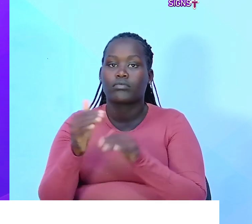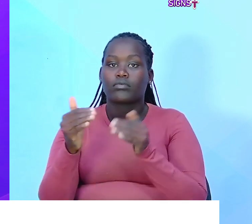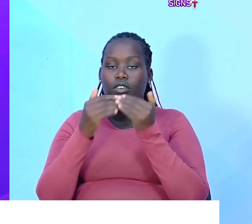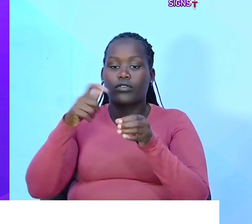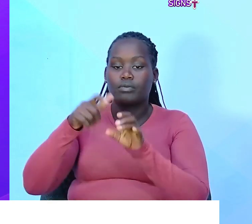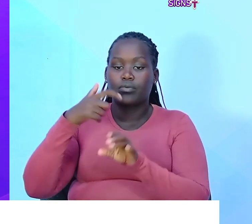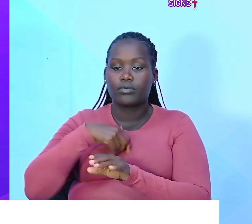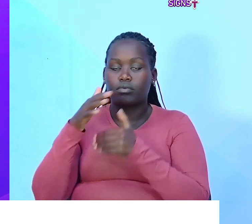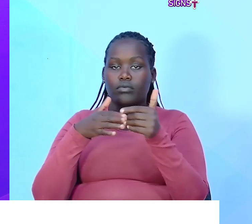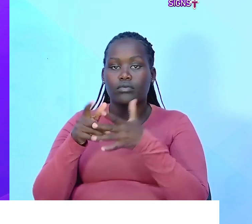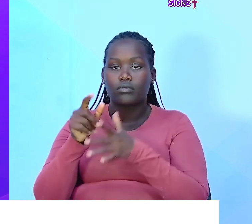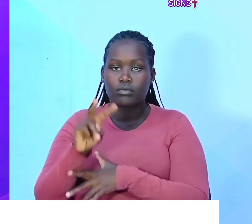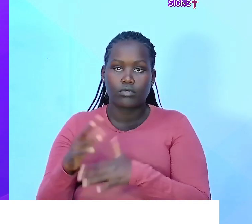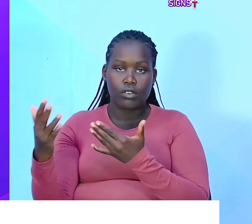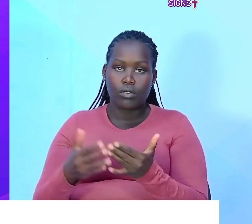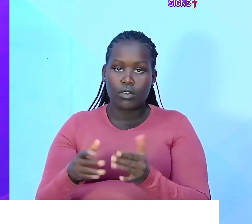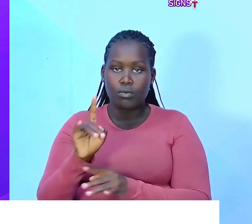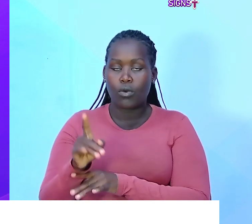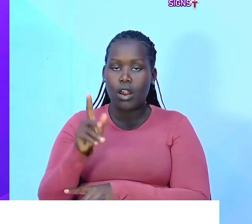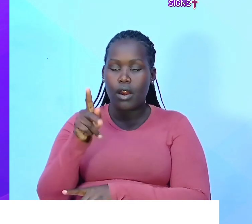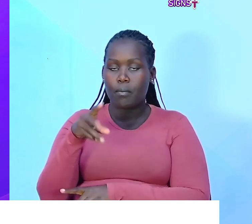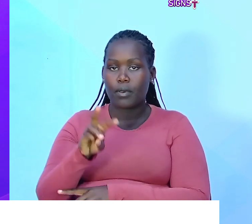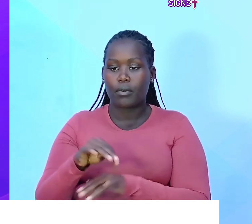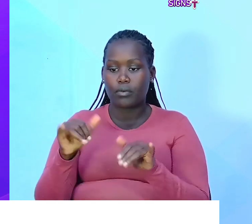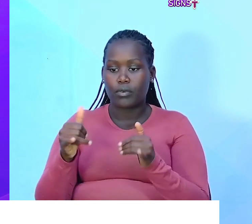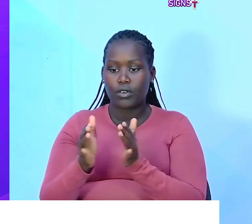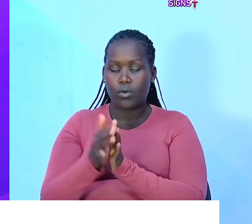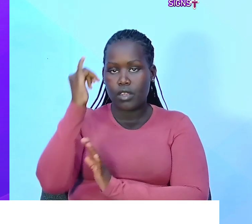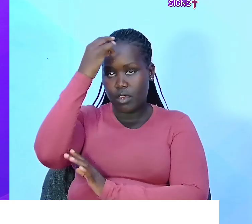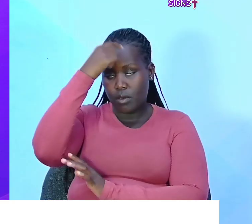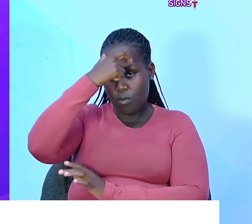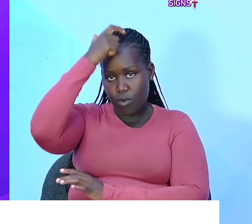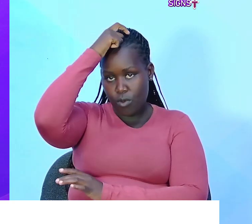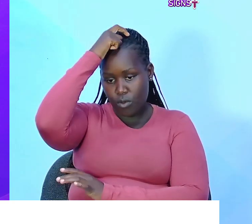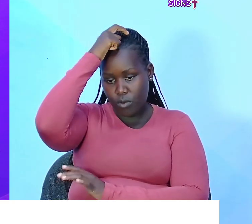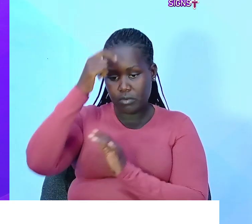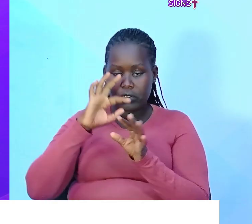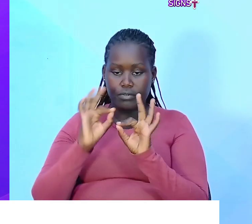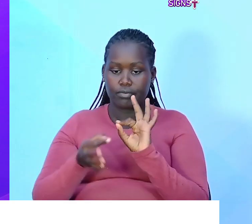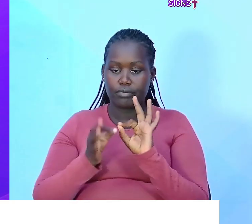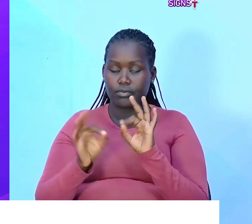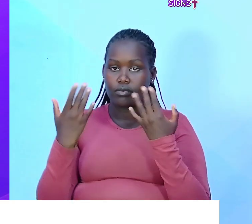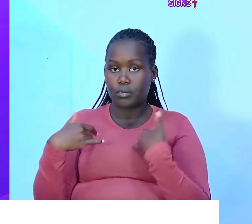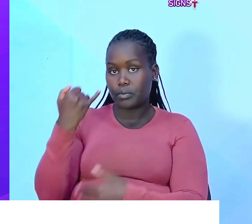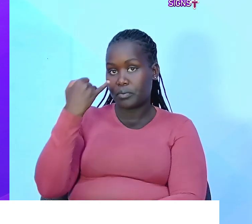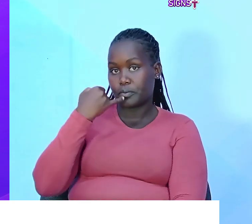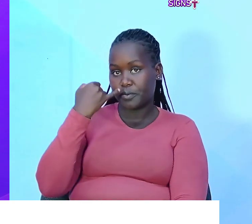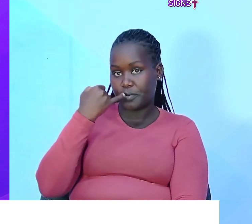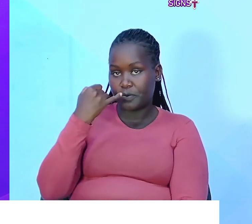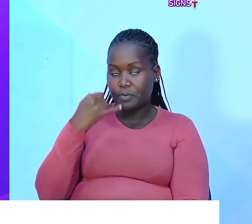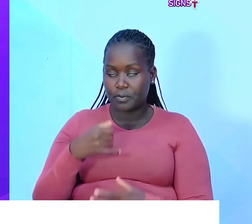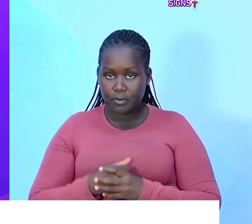for tuning in to Science TV. Welcome to the 1 p.m. news. My name is Chris Mololo, and our sign language interpreter is